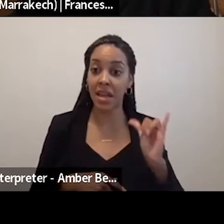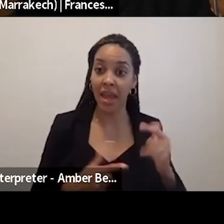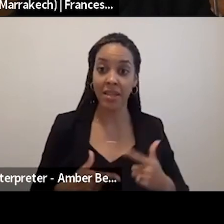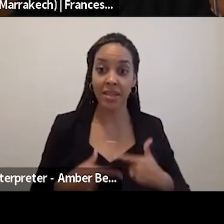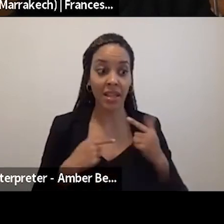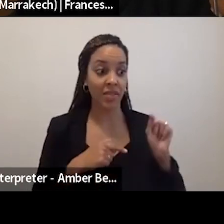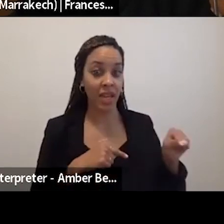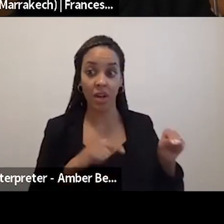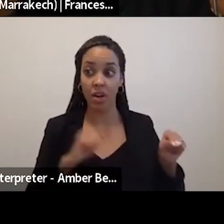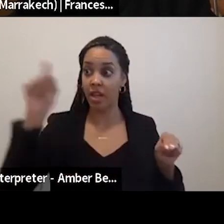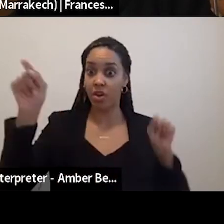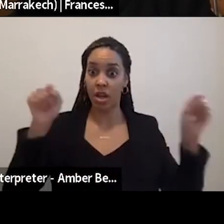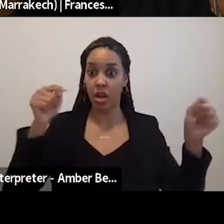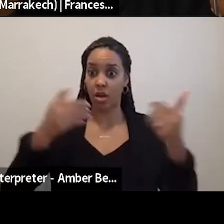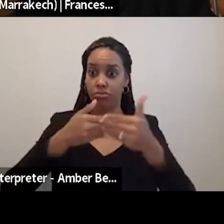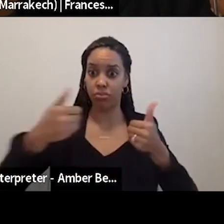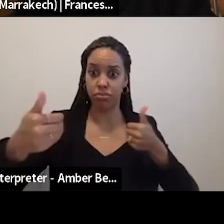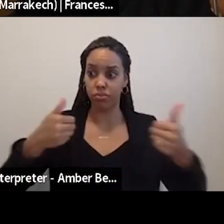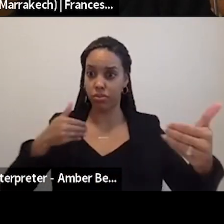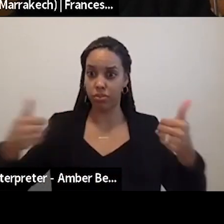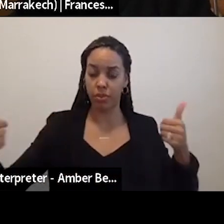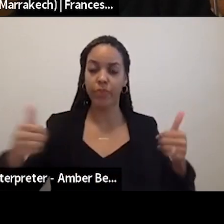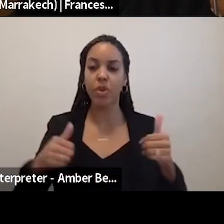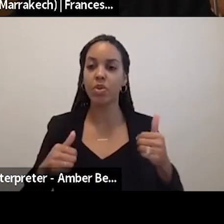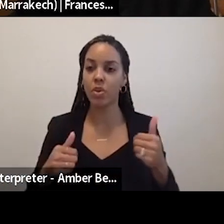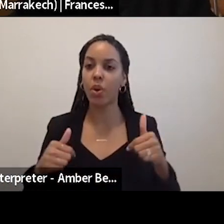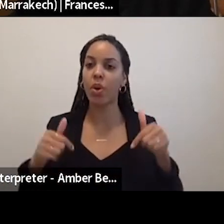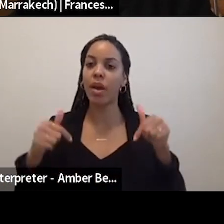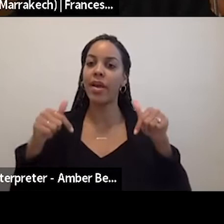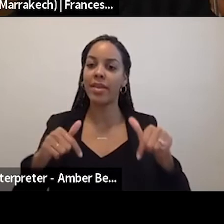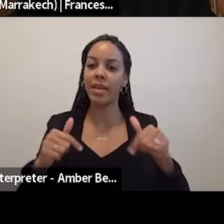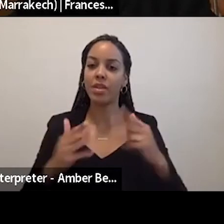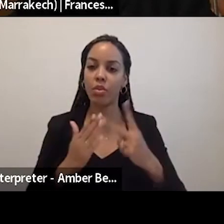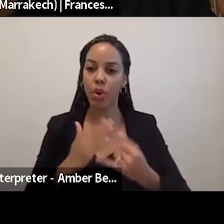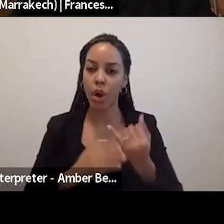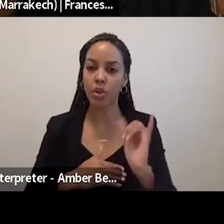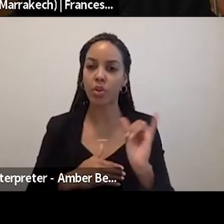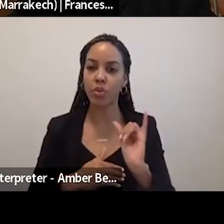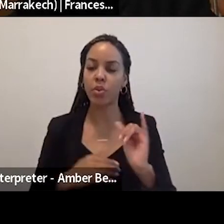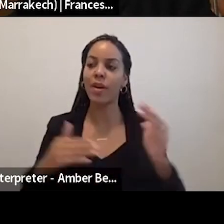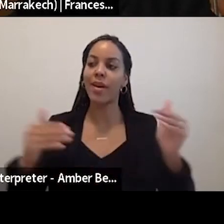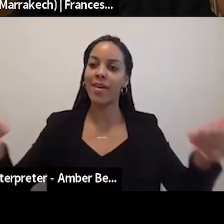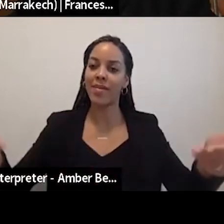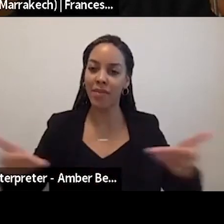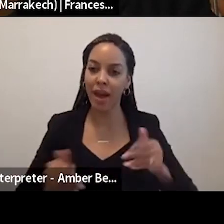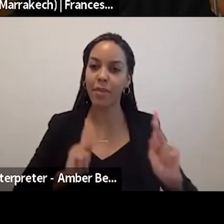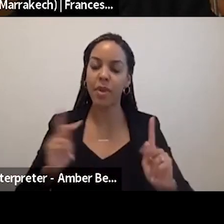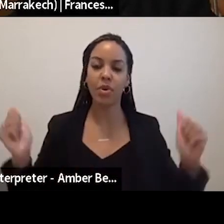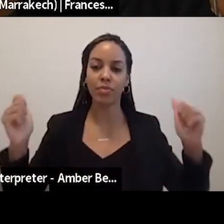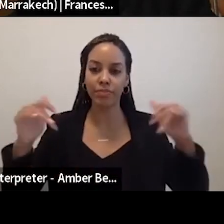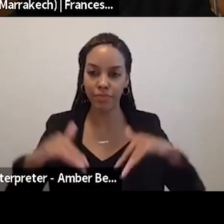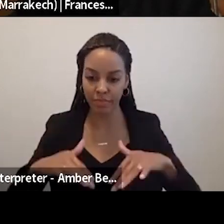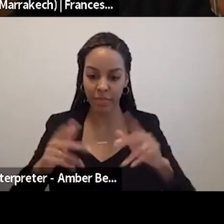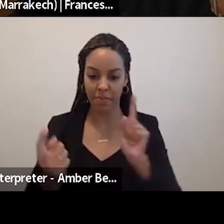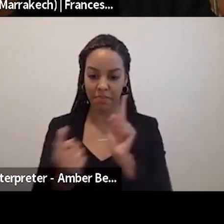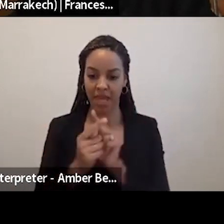experiment in this project has also been to invite people to come to this in-between place and experience who they are in that